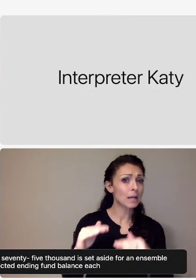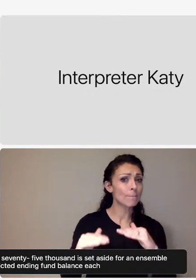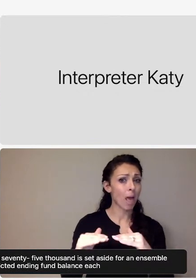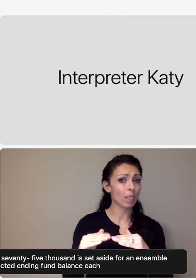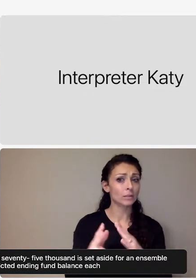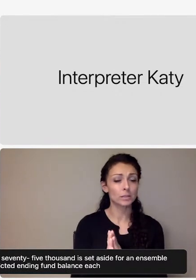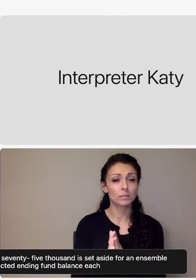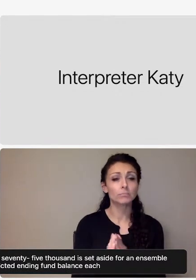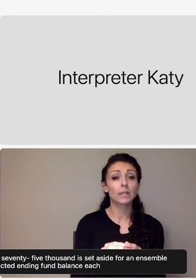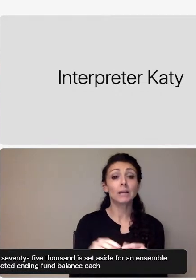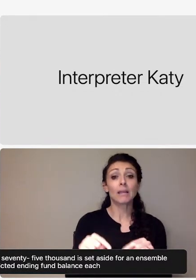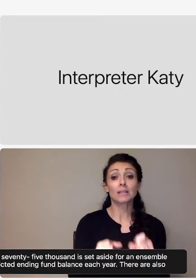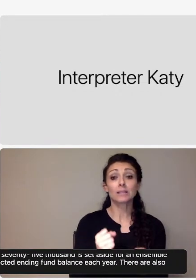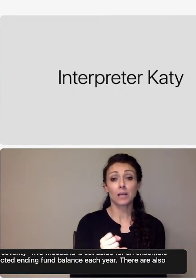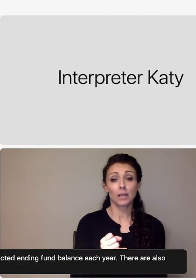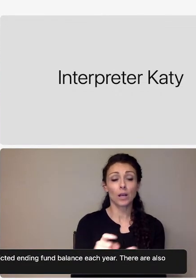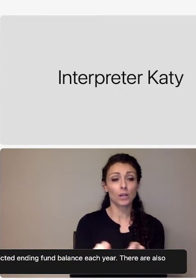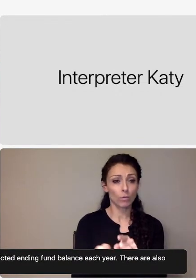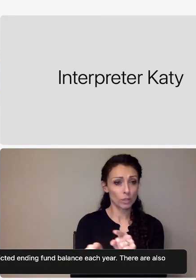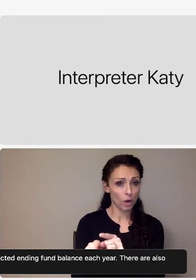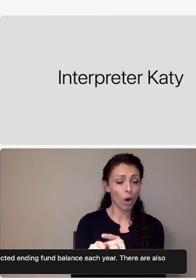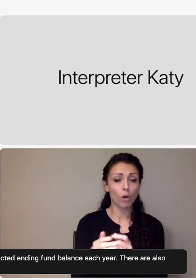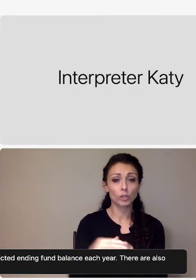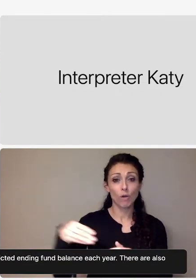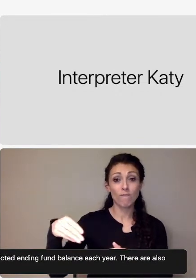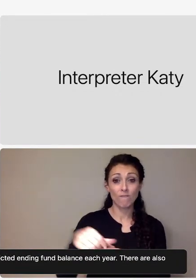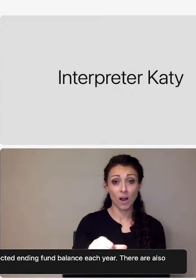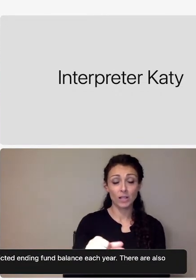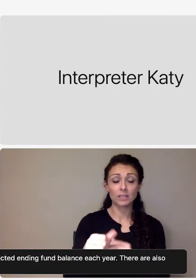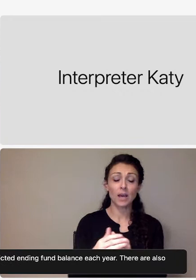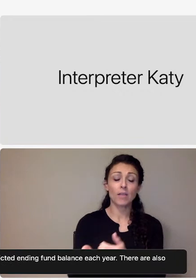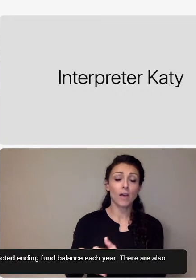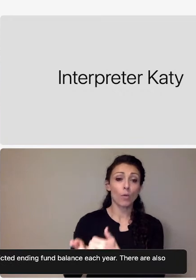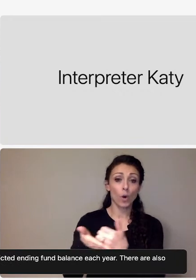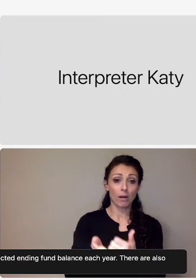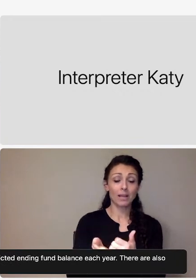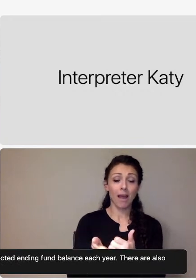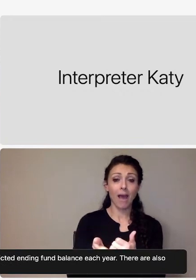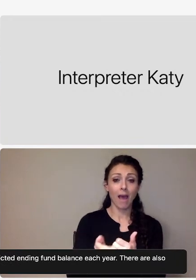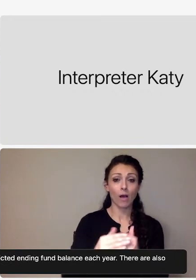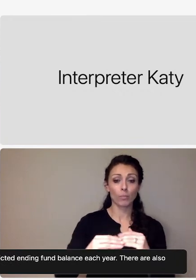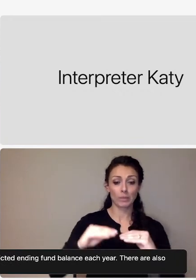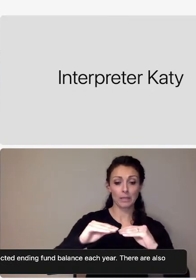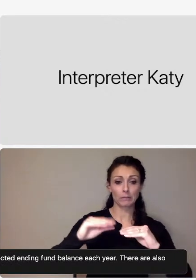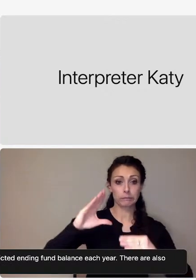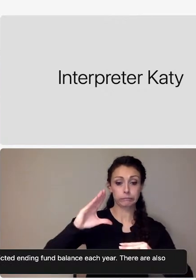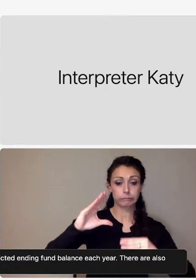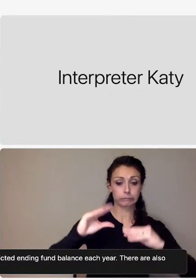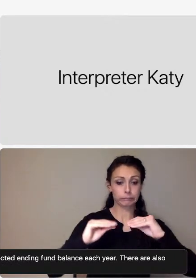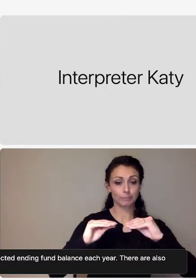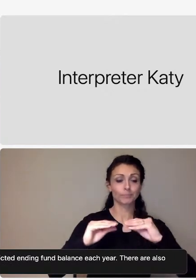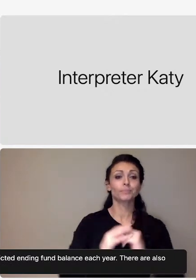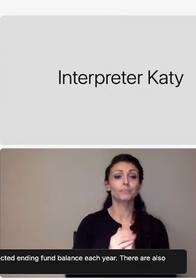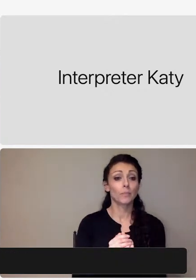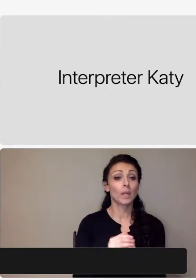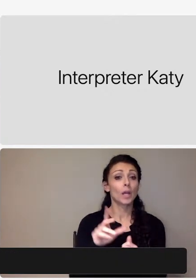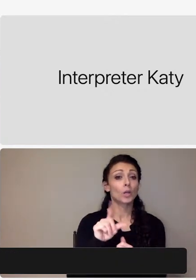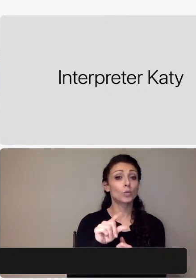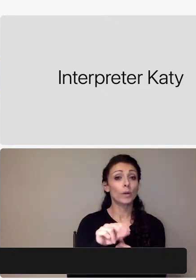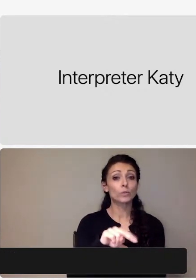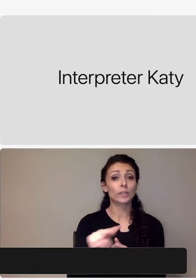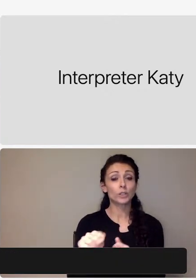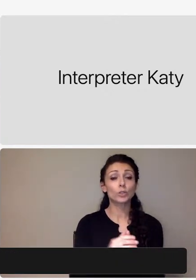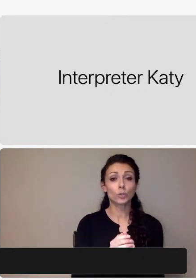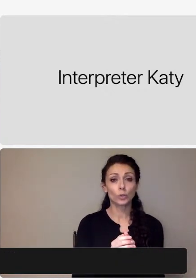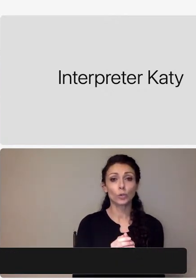also funds being allocated to offset deficit spending in 2122 there are funds being assigned for